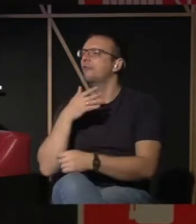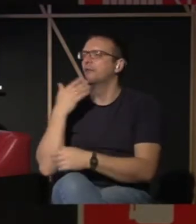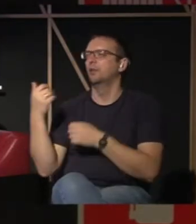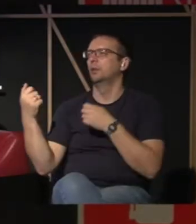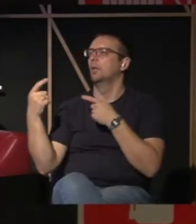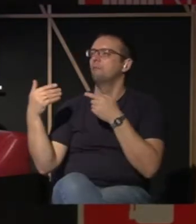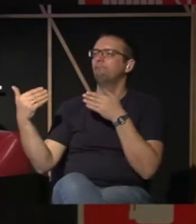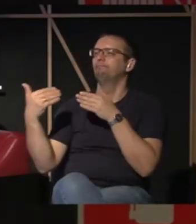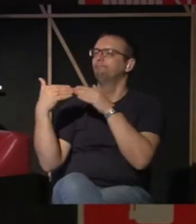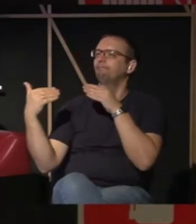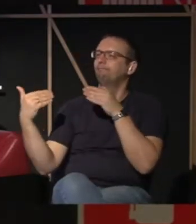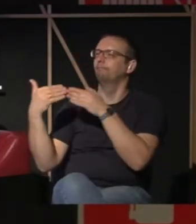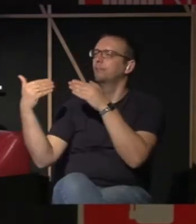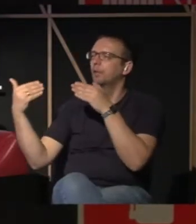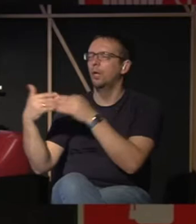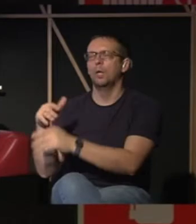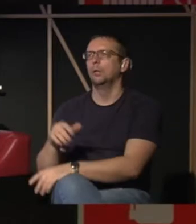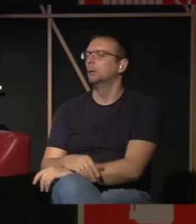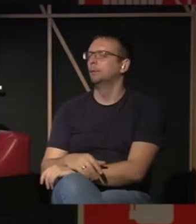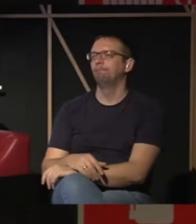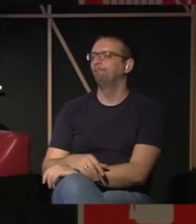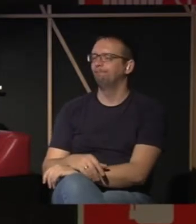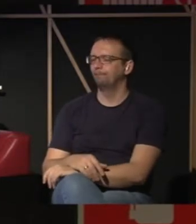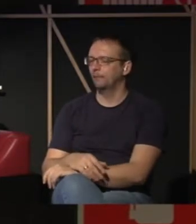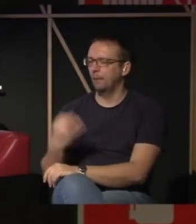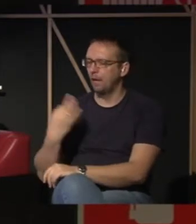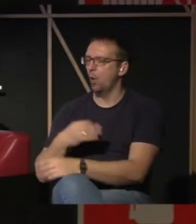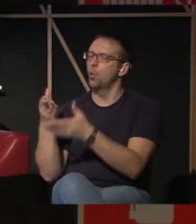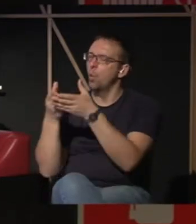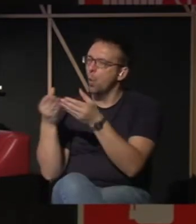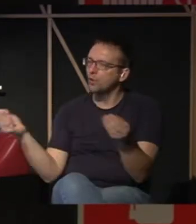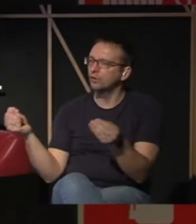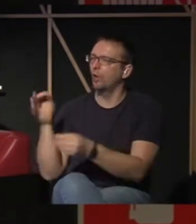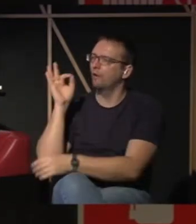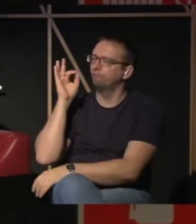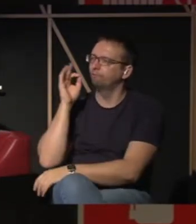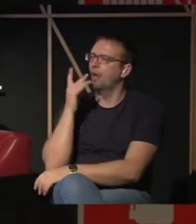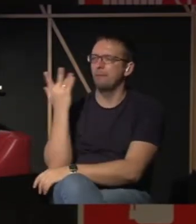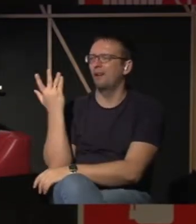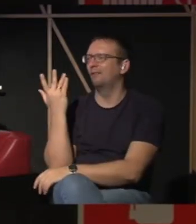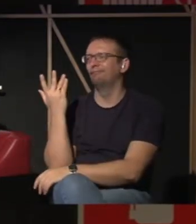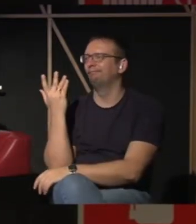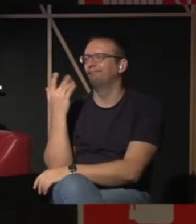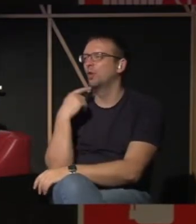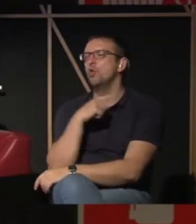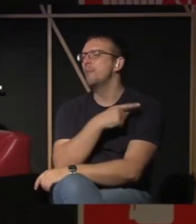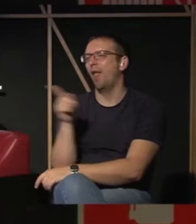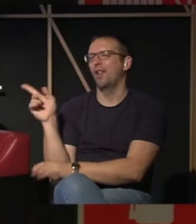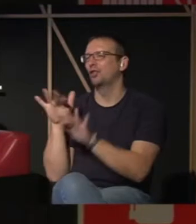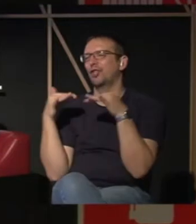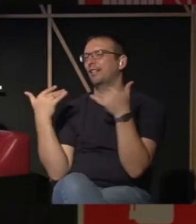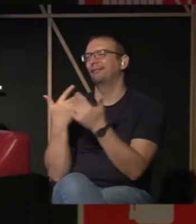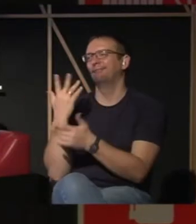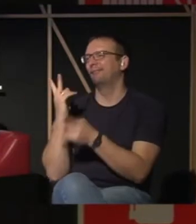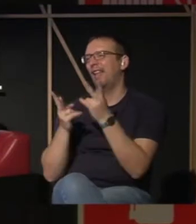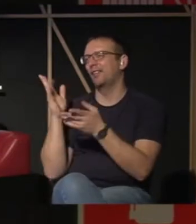the merchandise concessions. Not all of them, there were a few at each of the stadiums. Accessible ticketing and accreditation centers